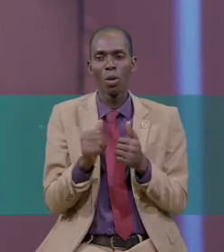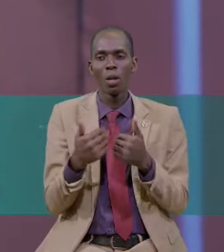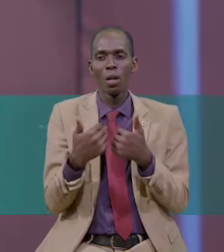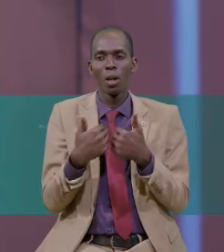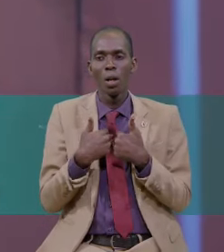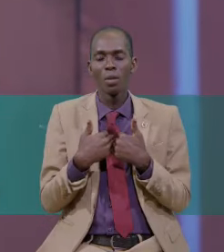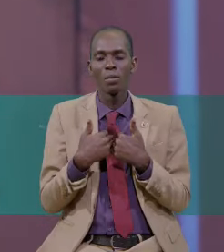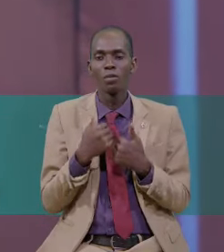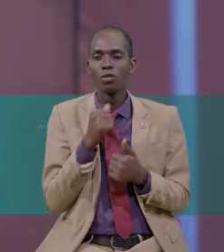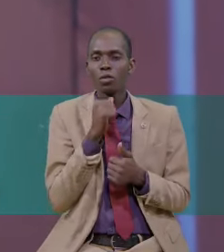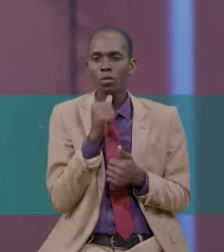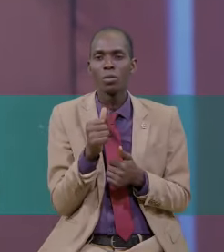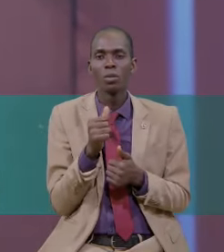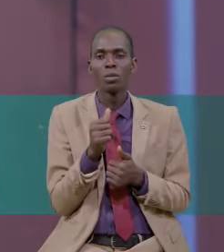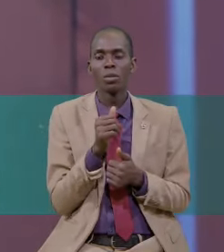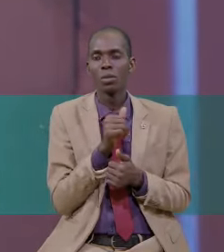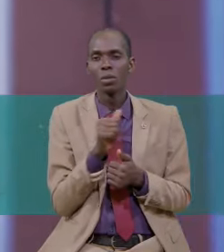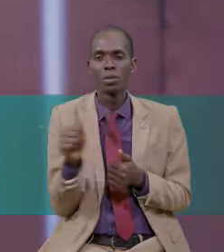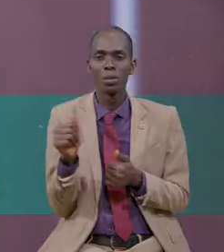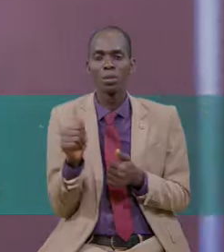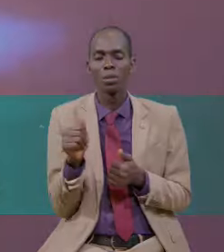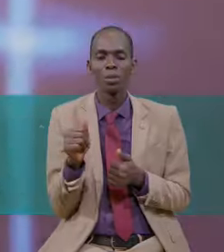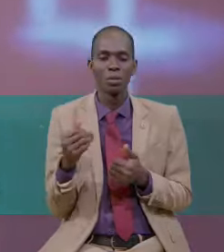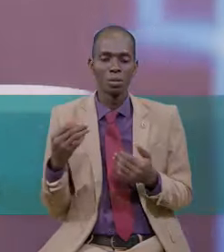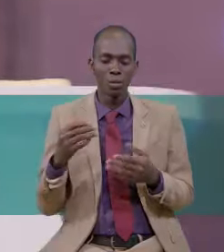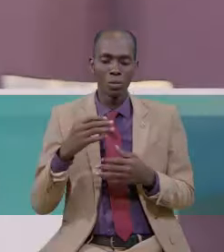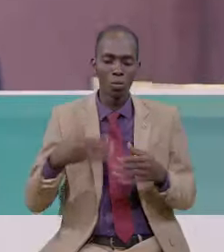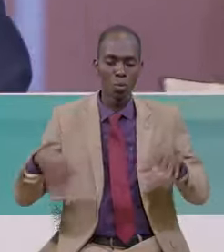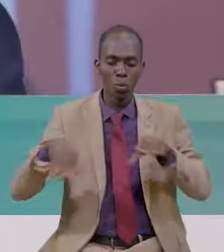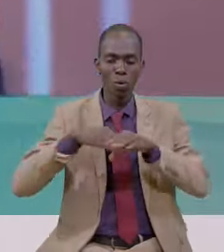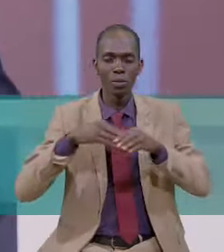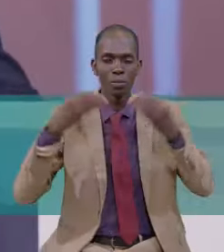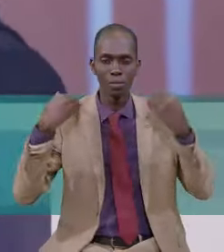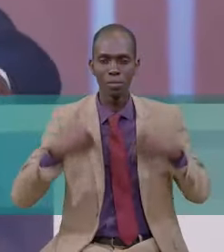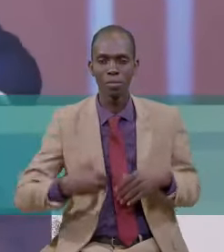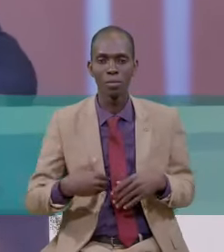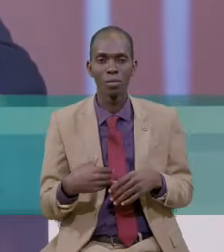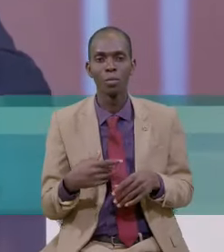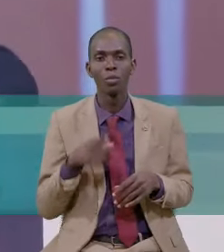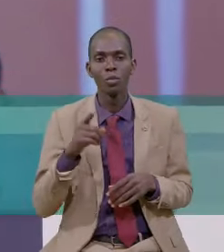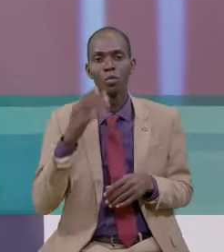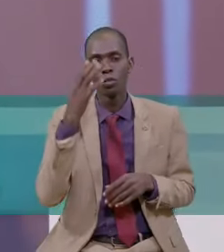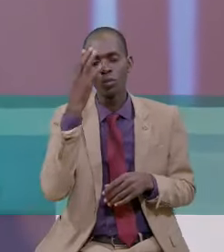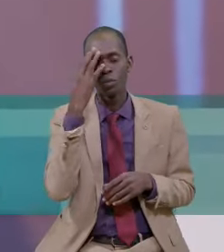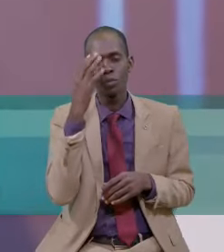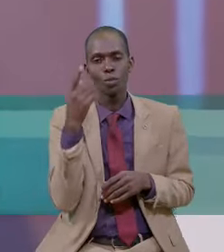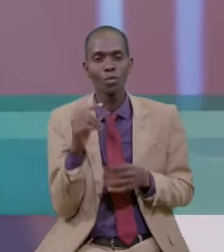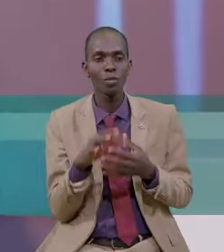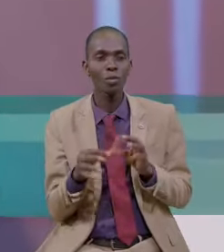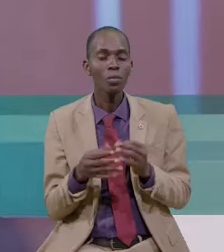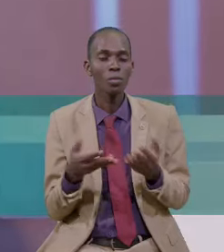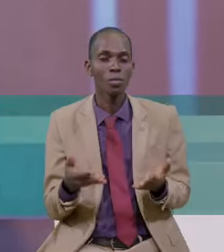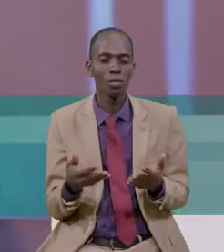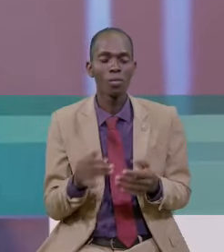not a wedding garment. The parable, they had been invited to the